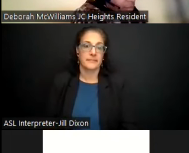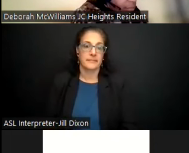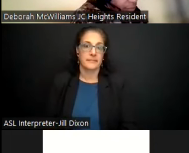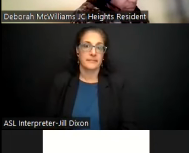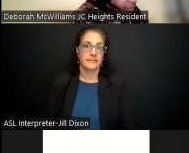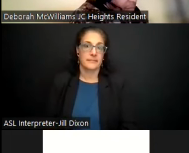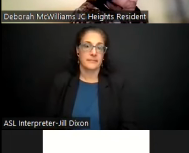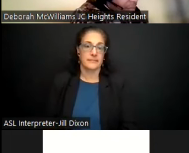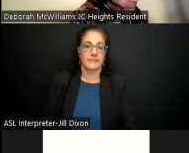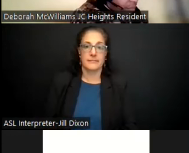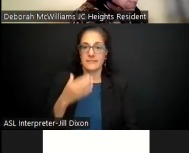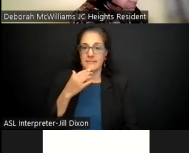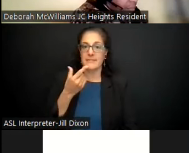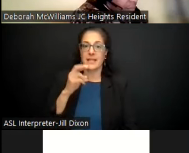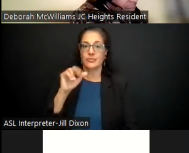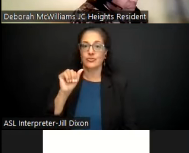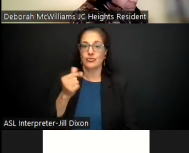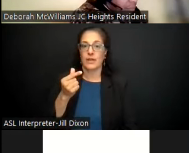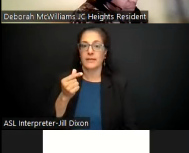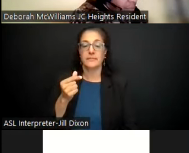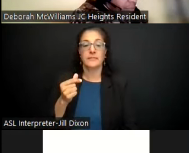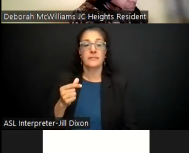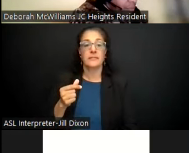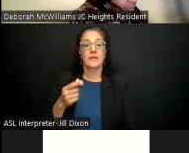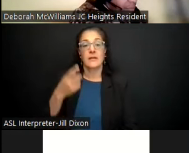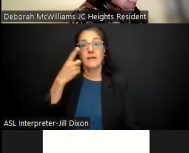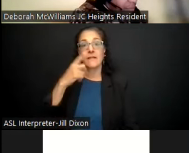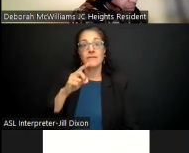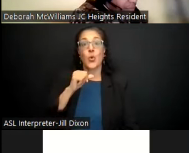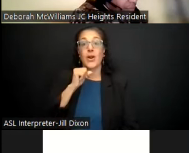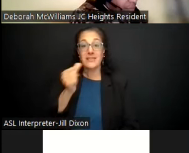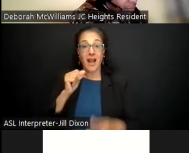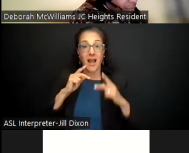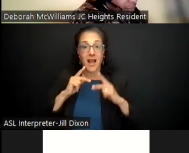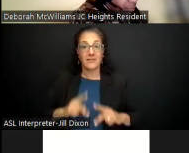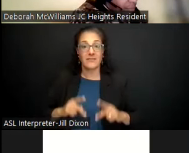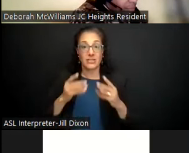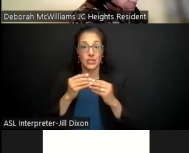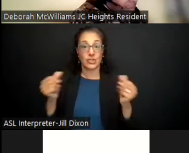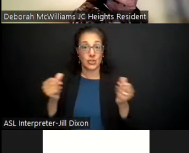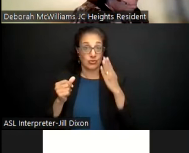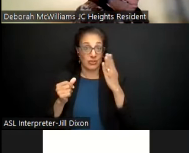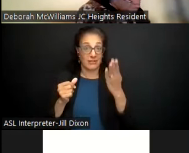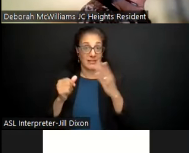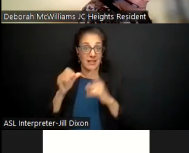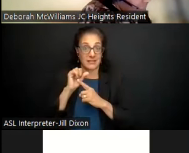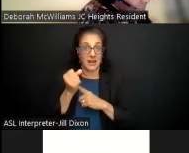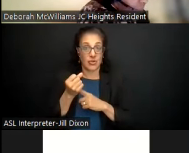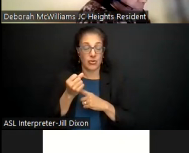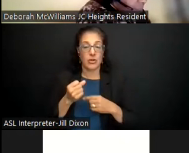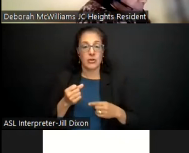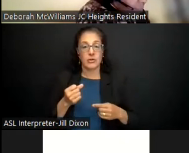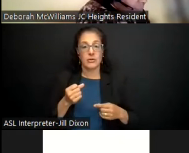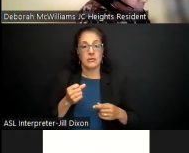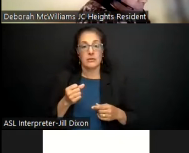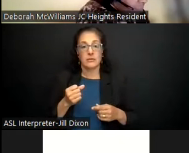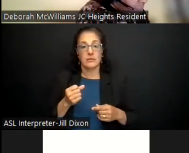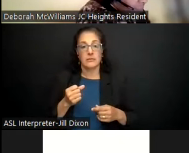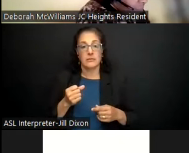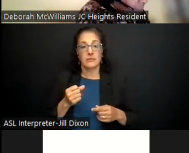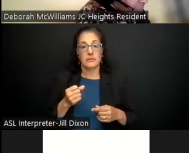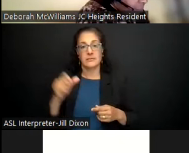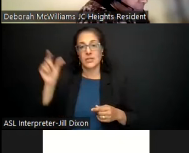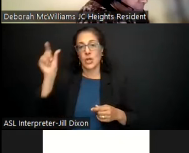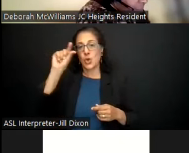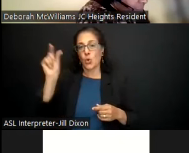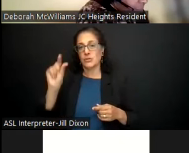Thanks, Greg. So on the non-physical solutions under this scenario, on sort of coastal side of